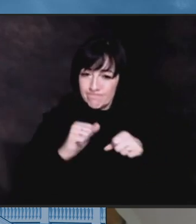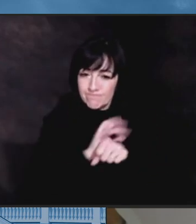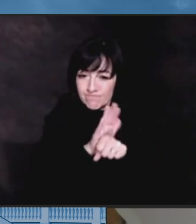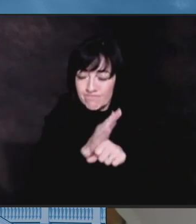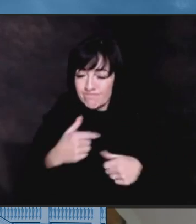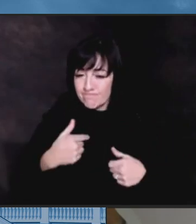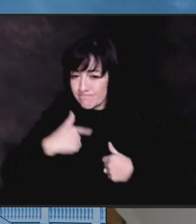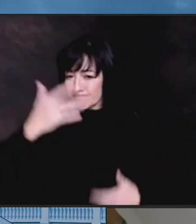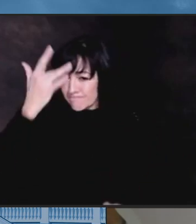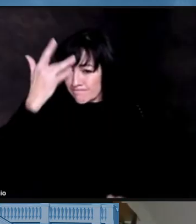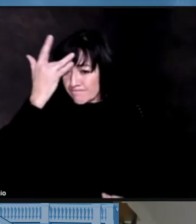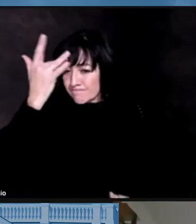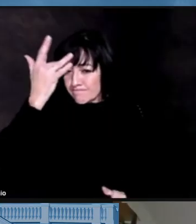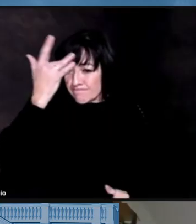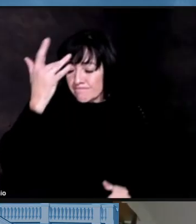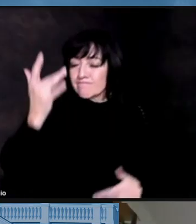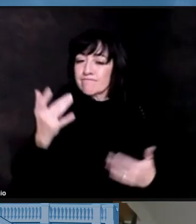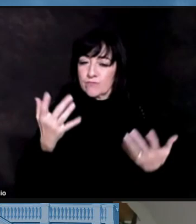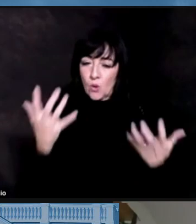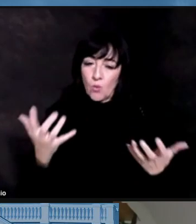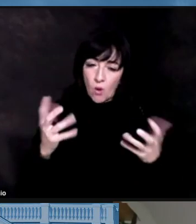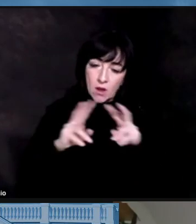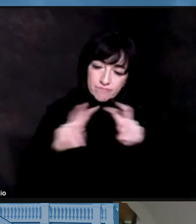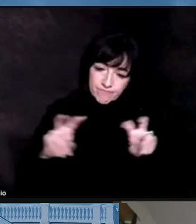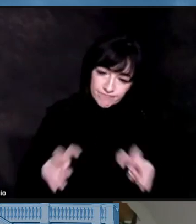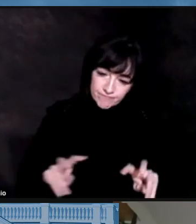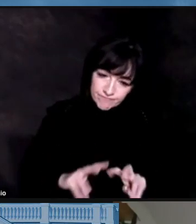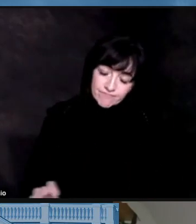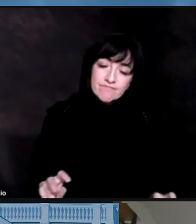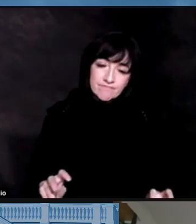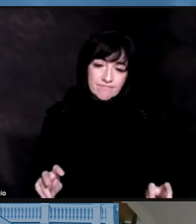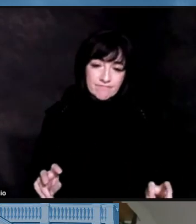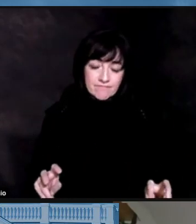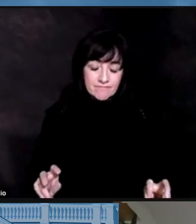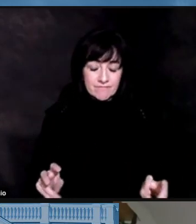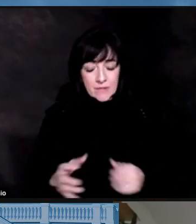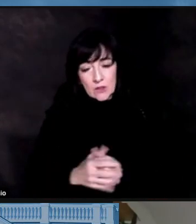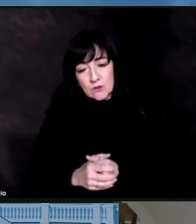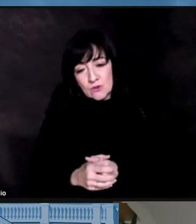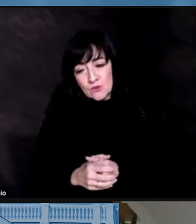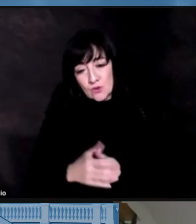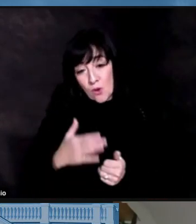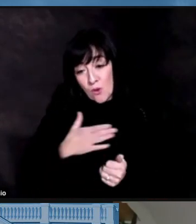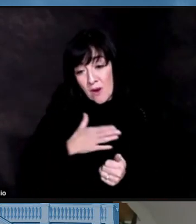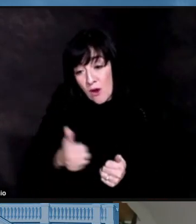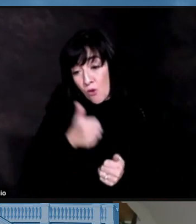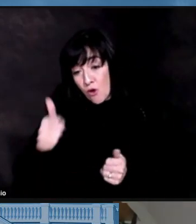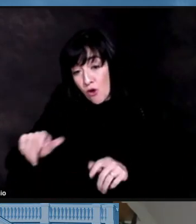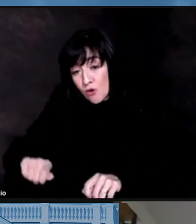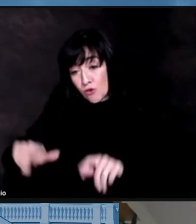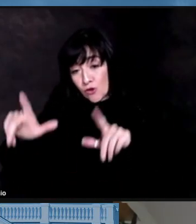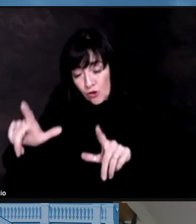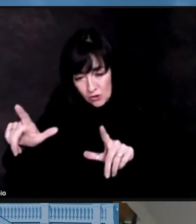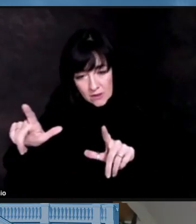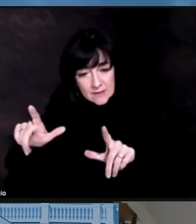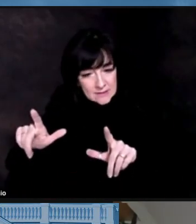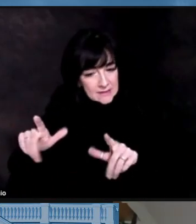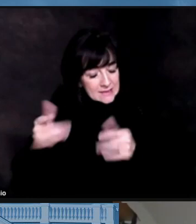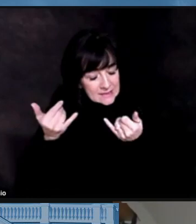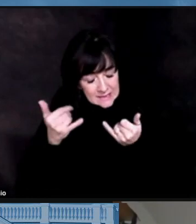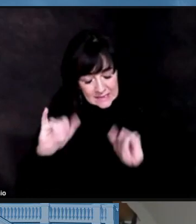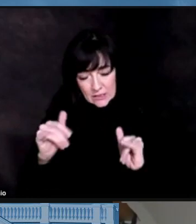your percentage of persons testing positive on the far left, and at a lower level, but still concerning, over